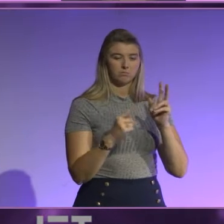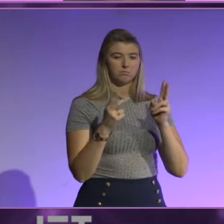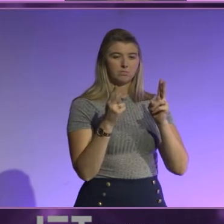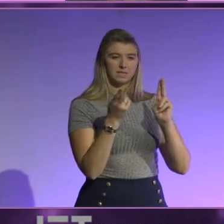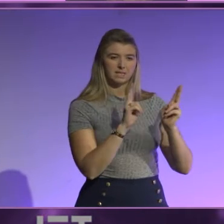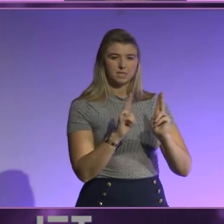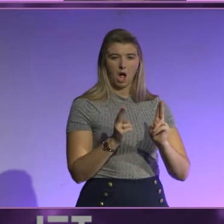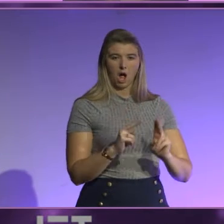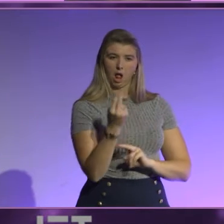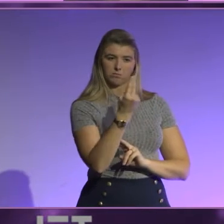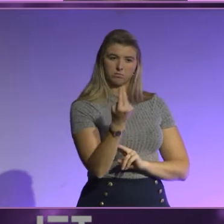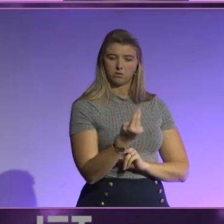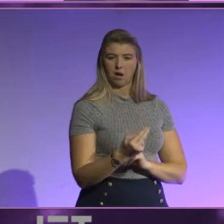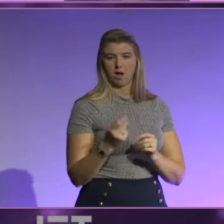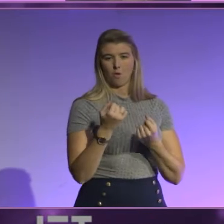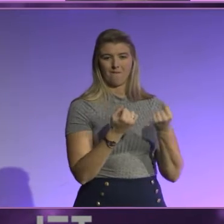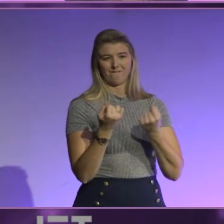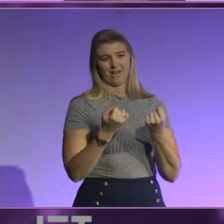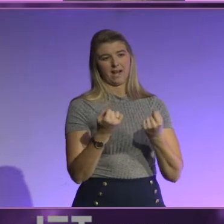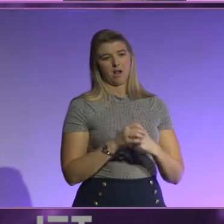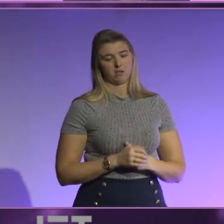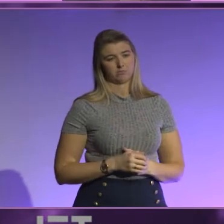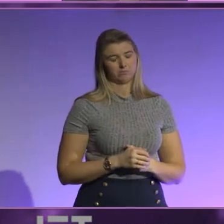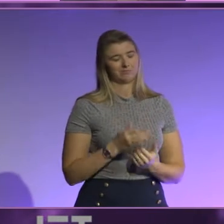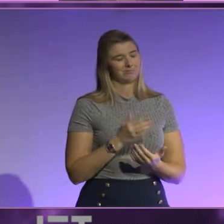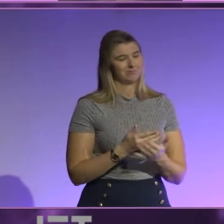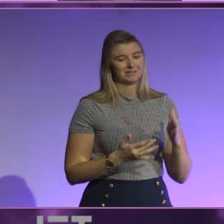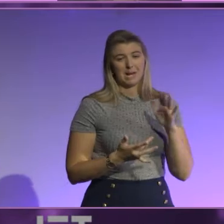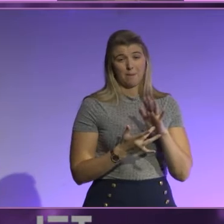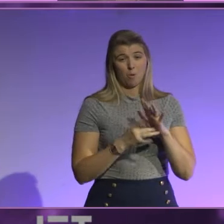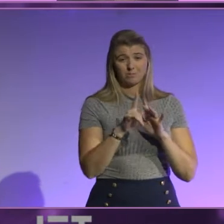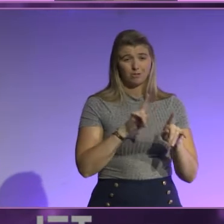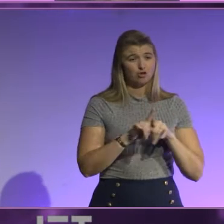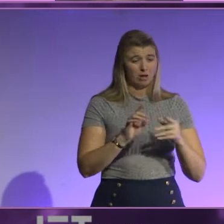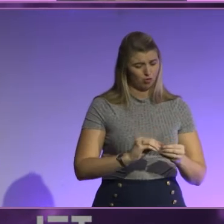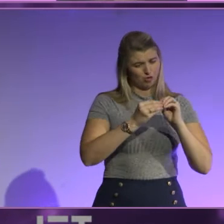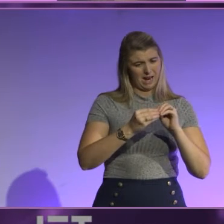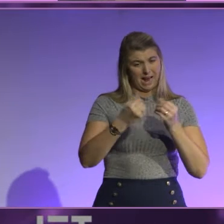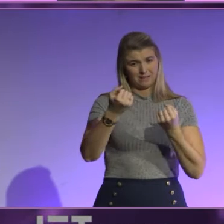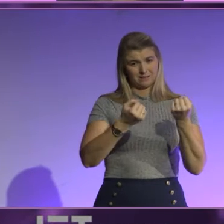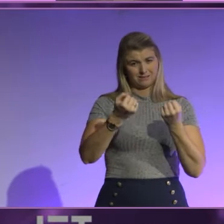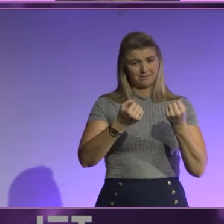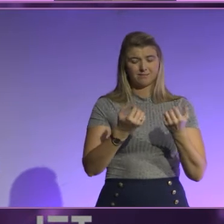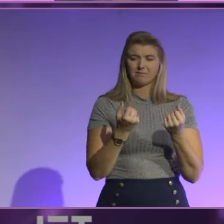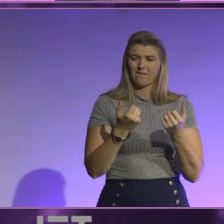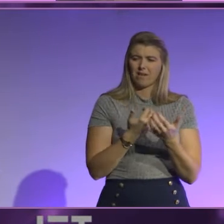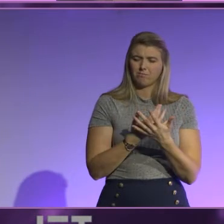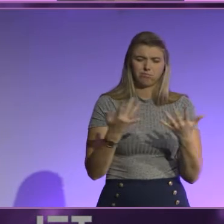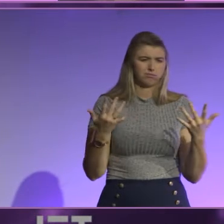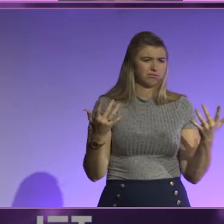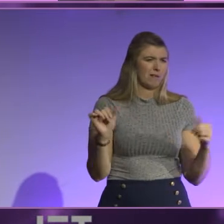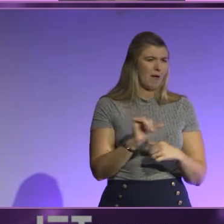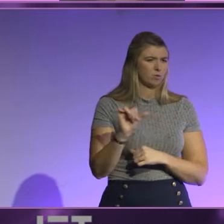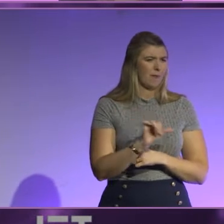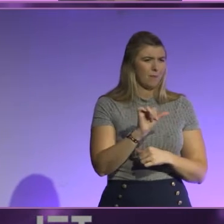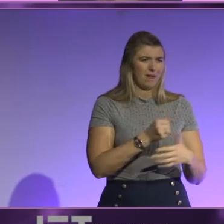generating the style for a vehicle is something that's really difficult to do. There are thousands of constraints that actually